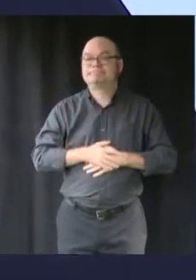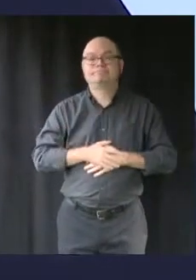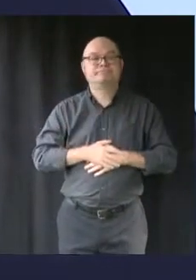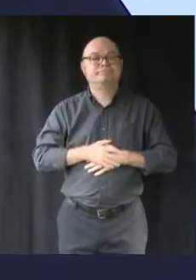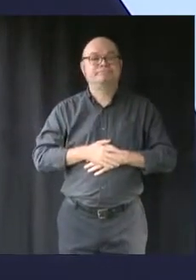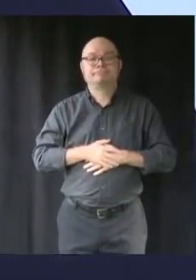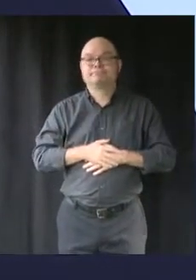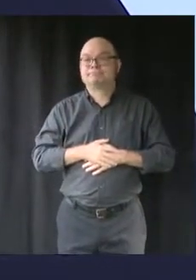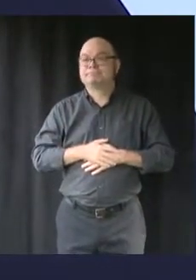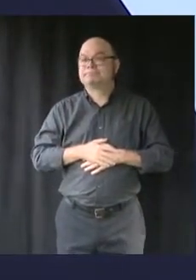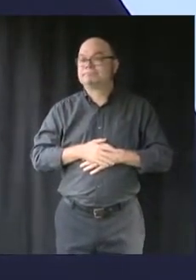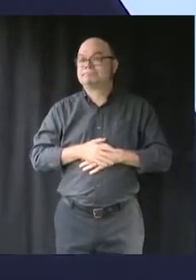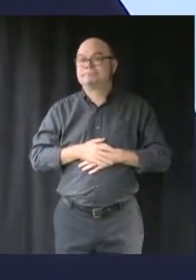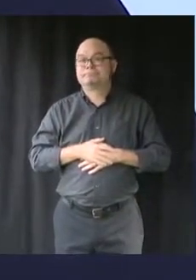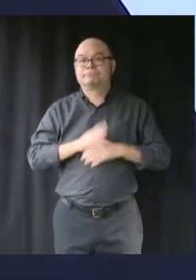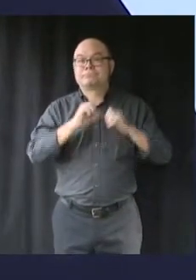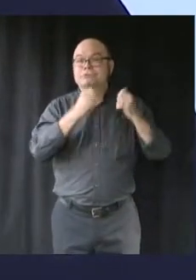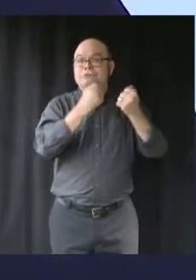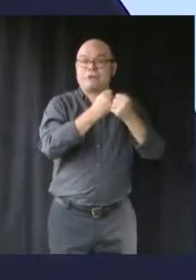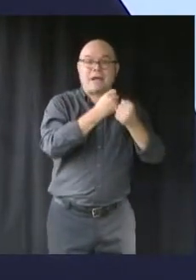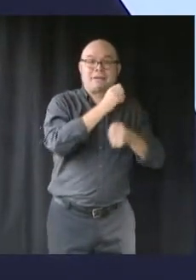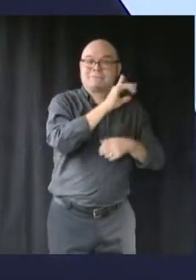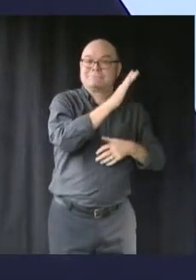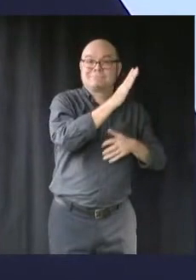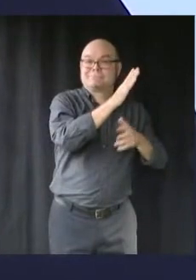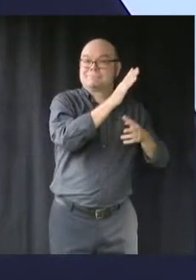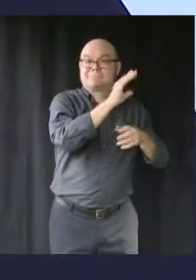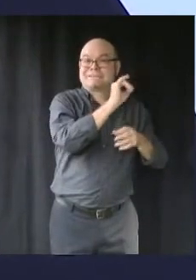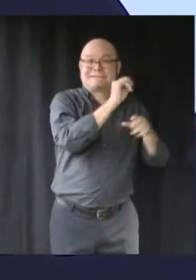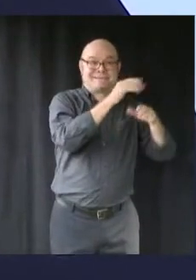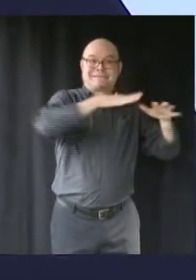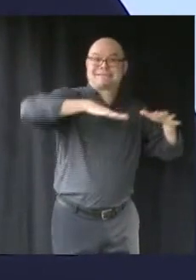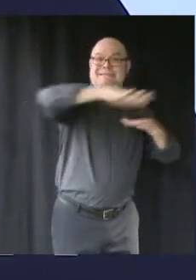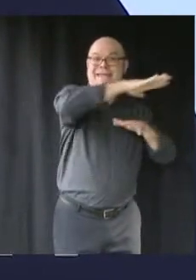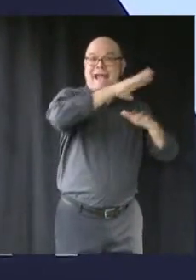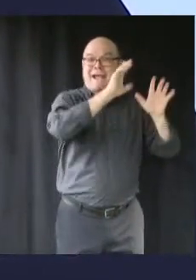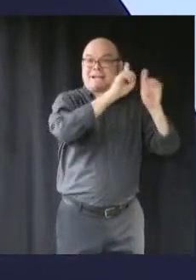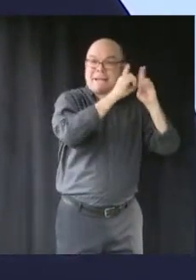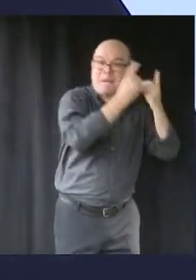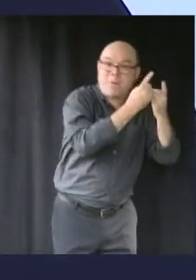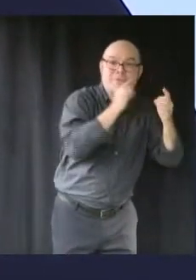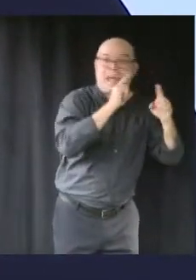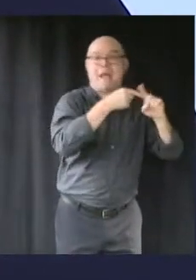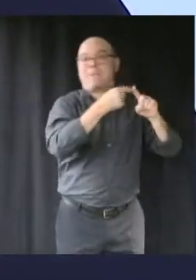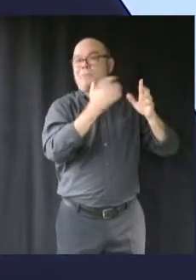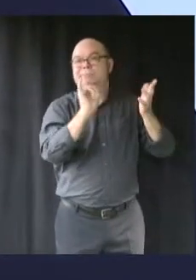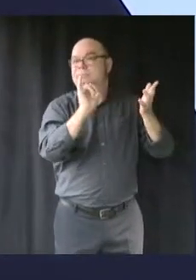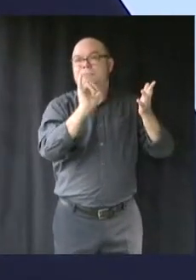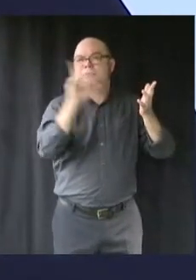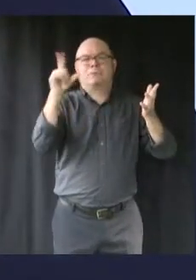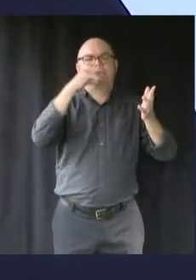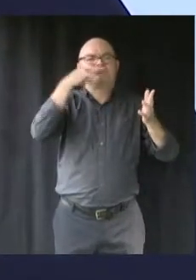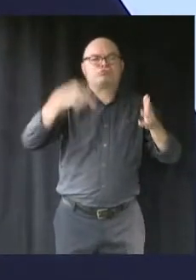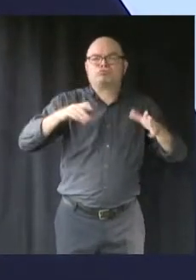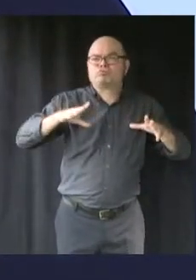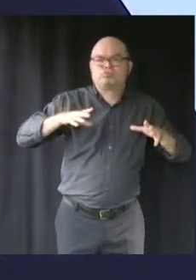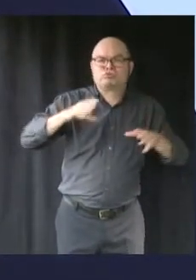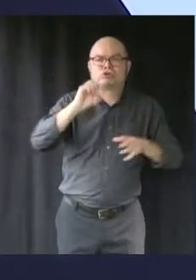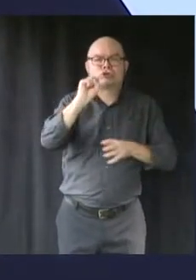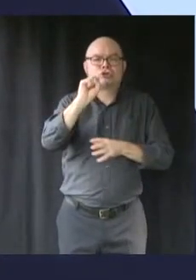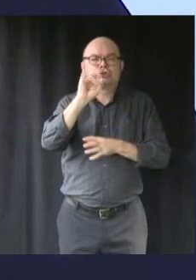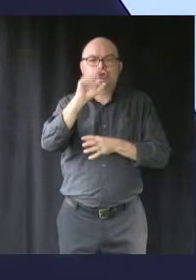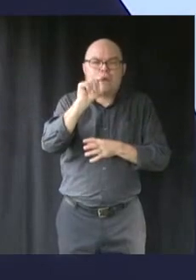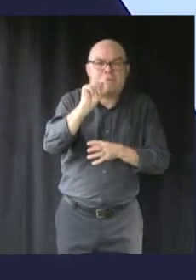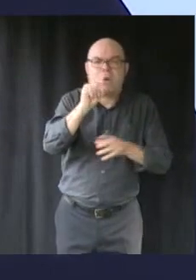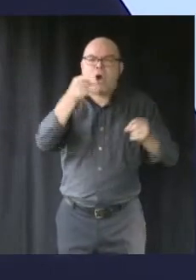inadequately responding to Soviet anti-Semitism, calling out the persecution of Soviet Jews. And